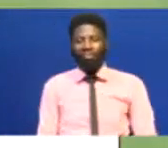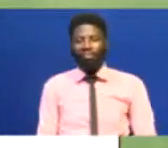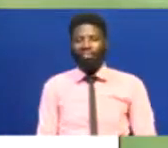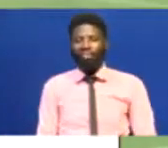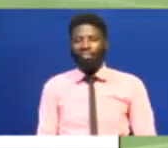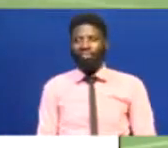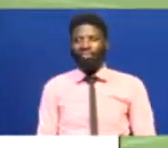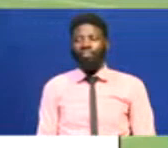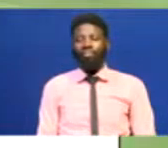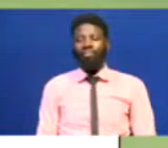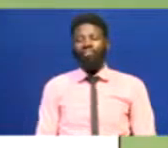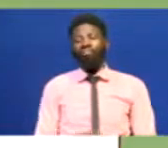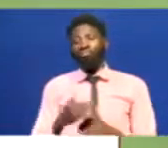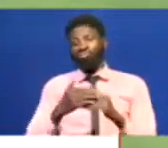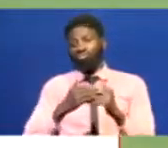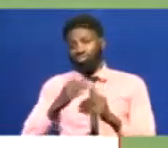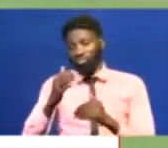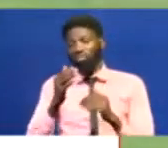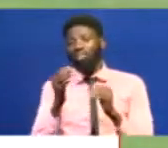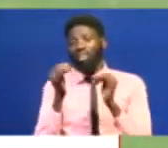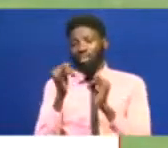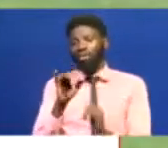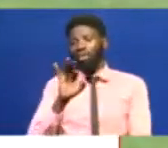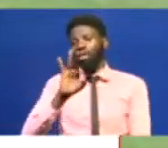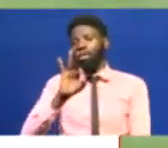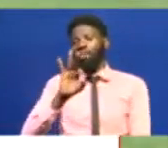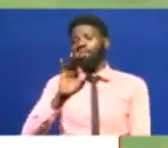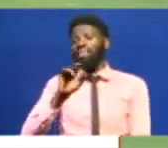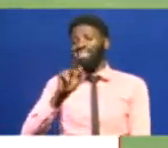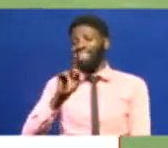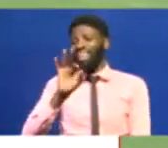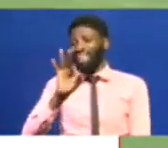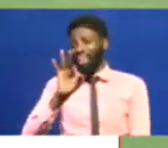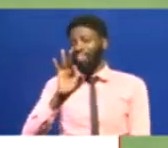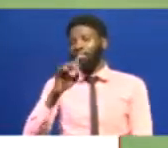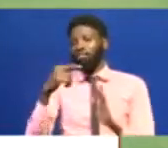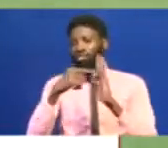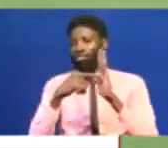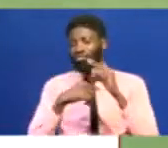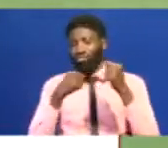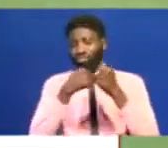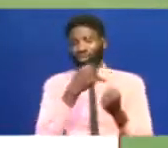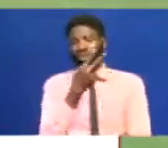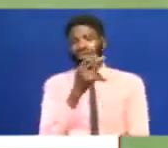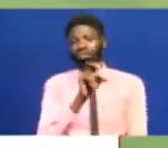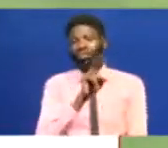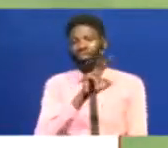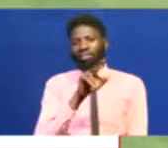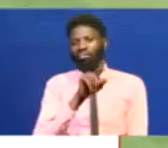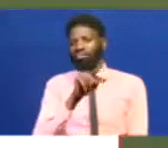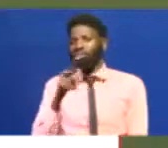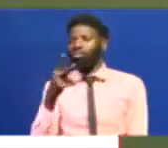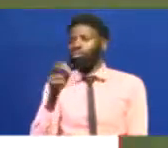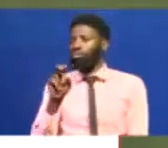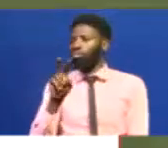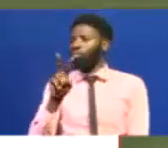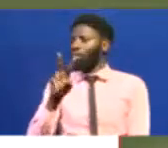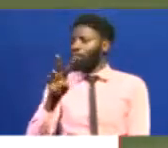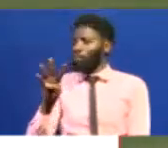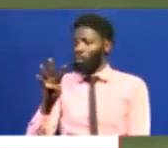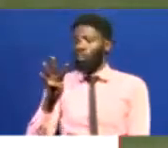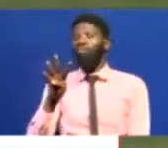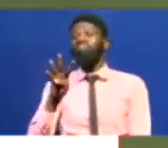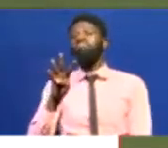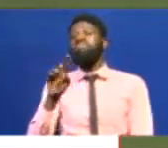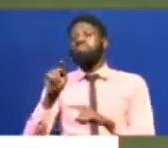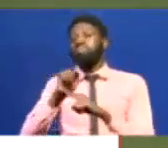Ahead of the forthcoming new FKF Premier League 2023-24 season, the aim of the workshop was to familiarize club officials with the